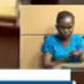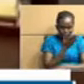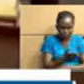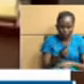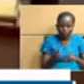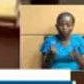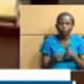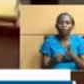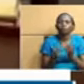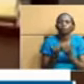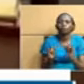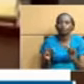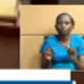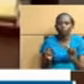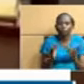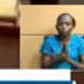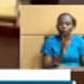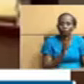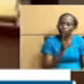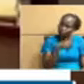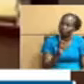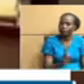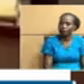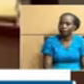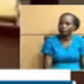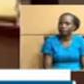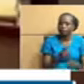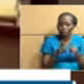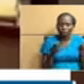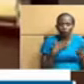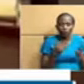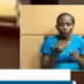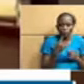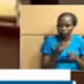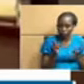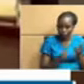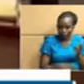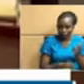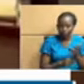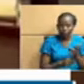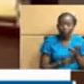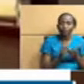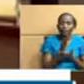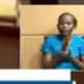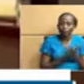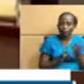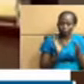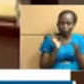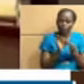prioritization. He is right. And I want to point out some specific